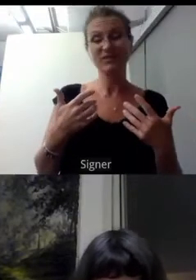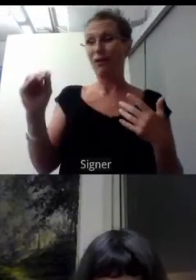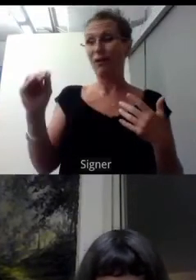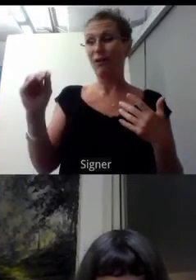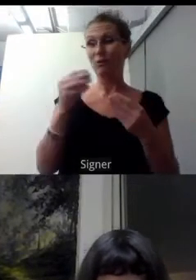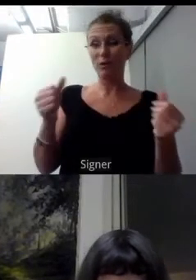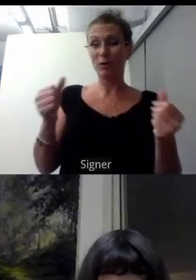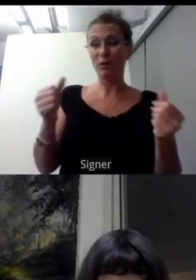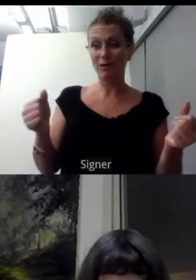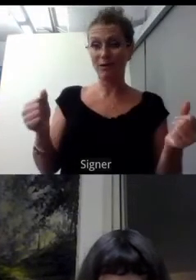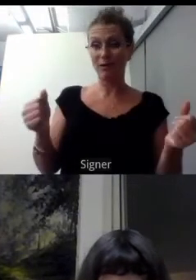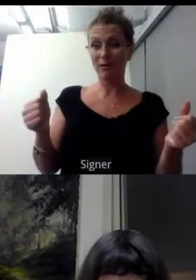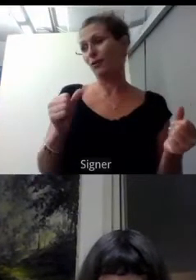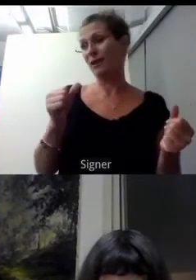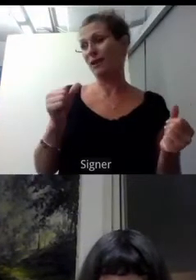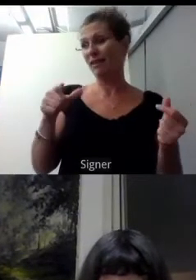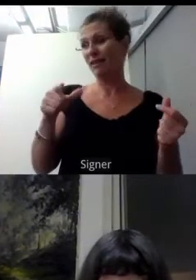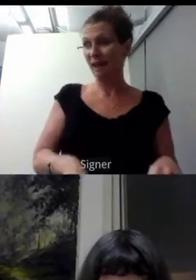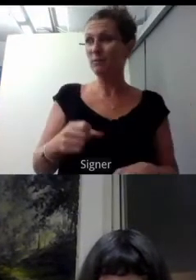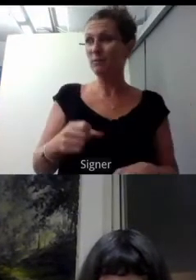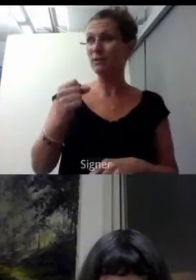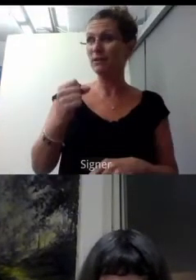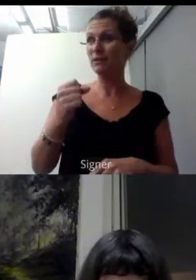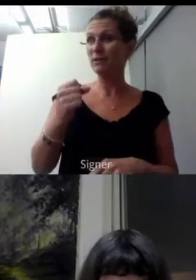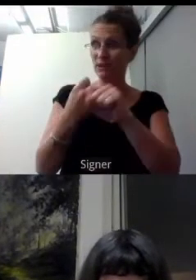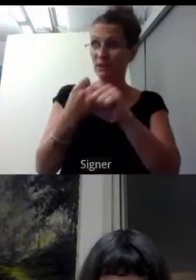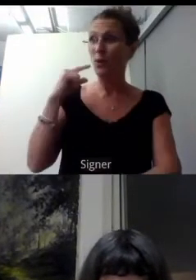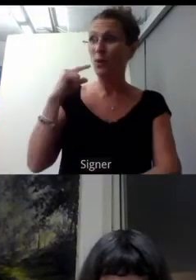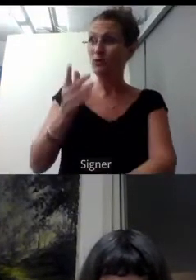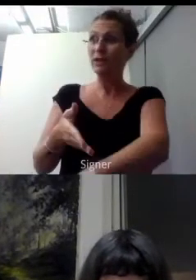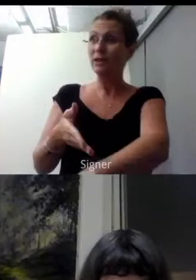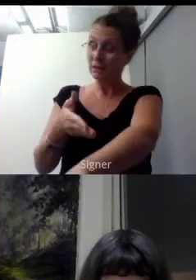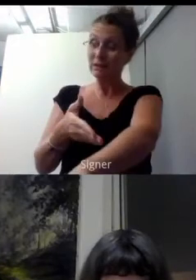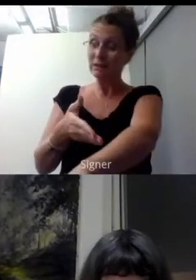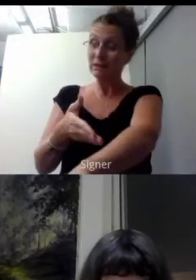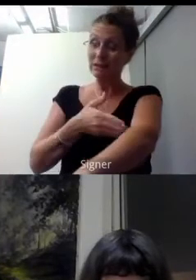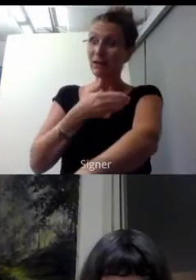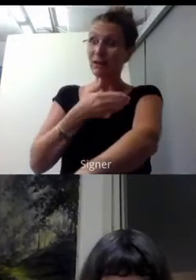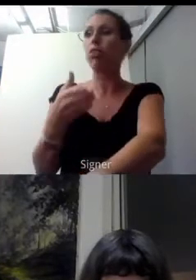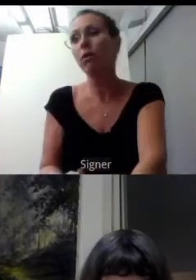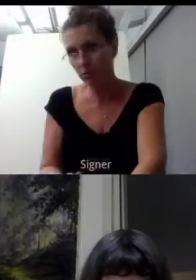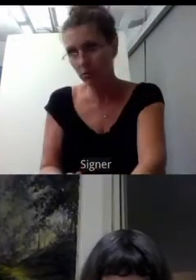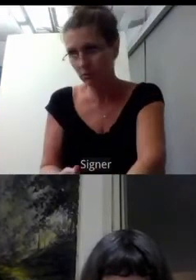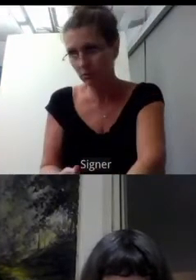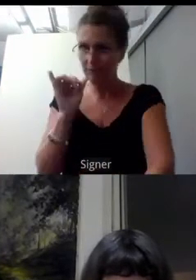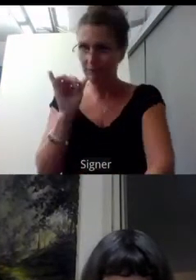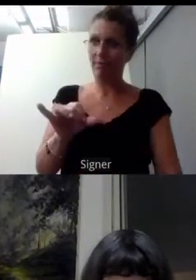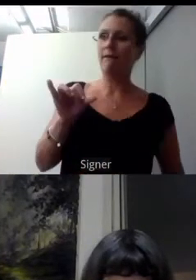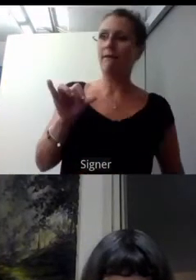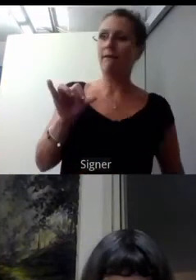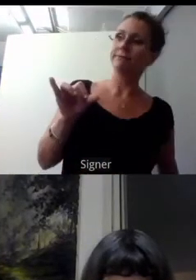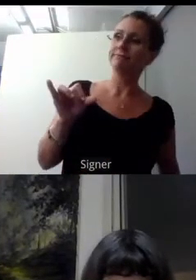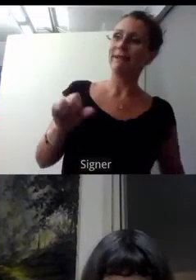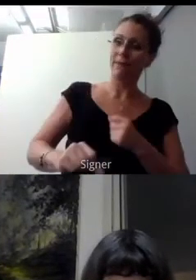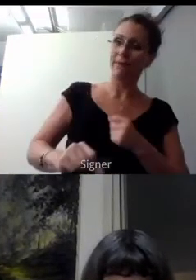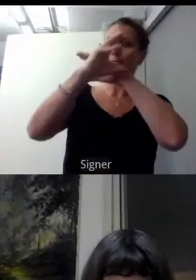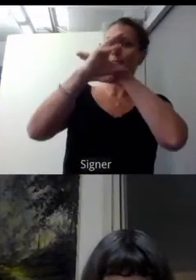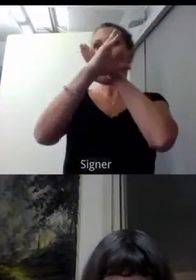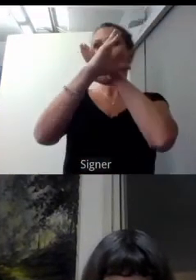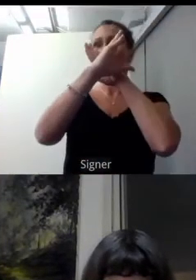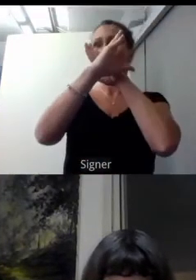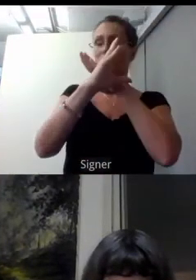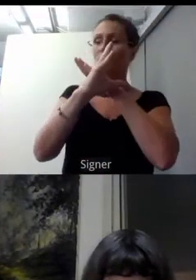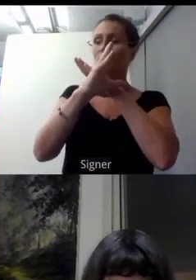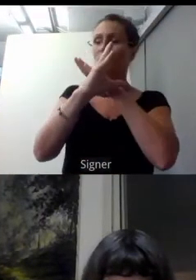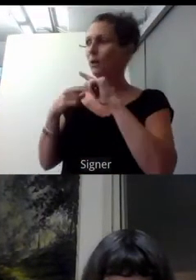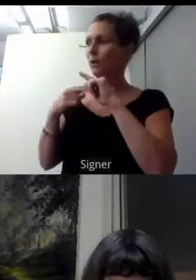set us back in being able to battle barriers one at a time, something we will always have to do somewhat no